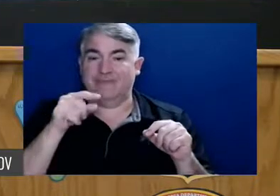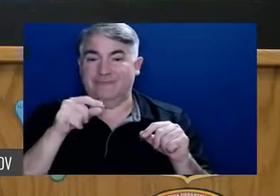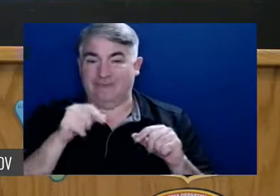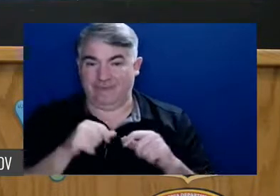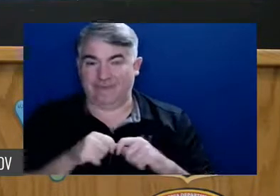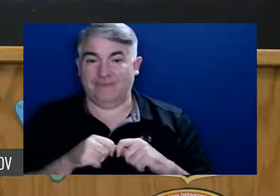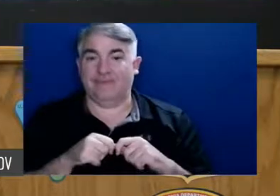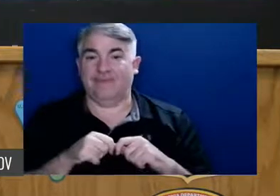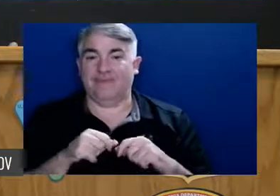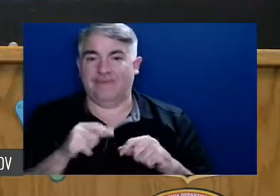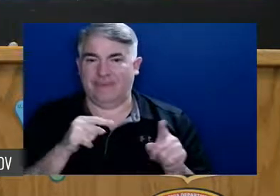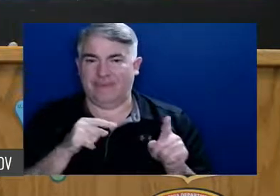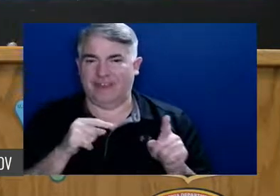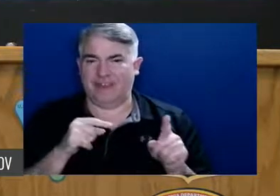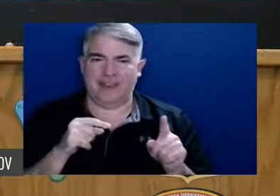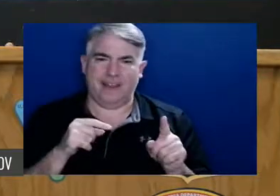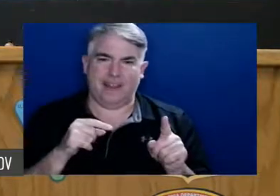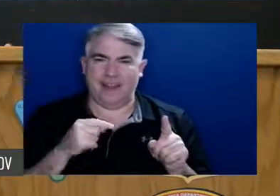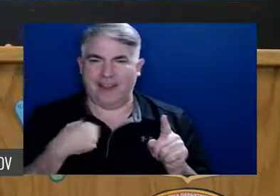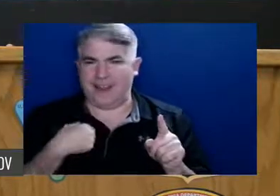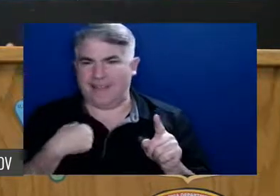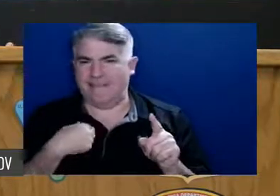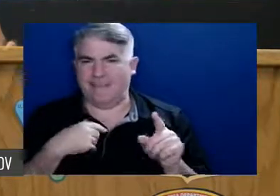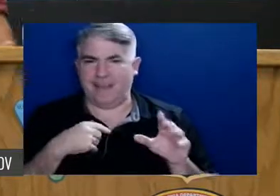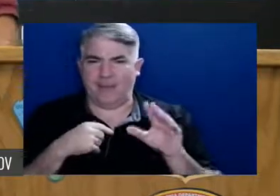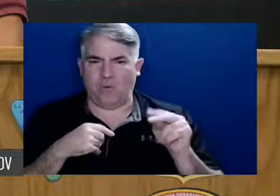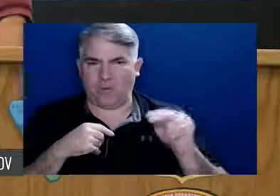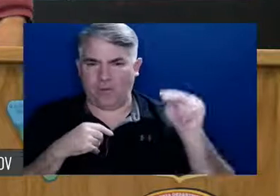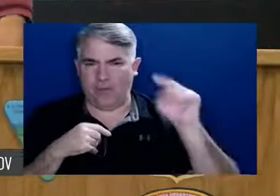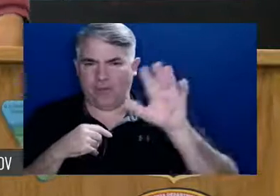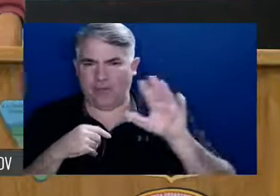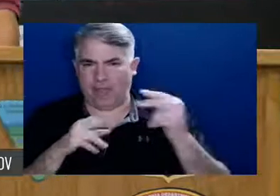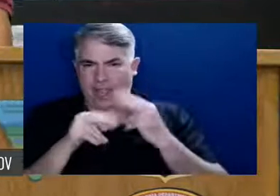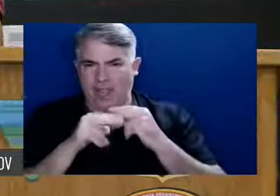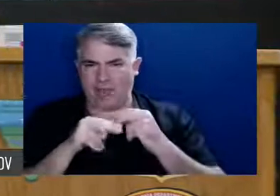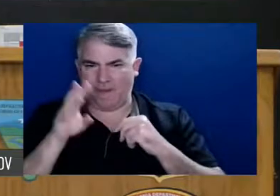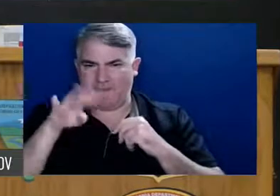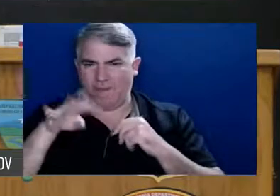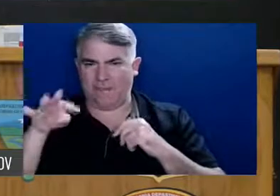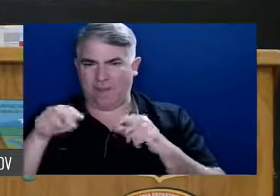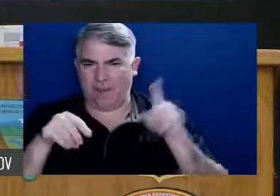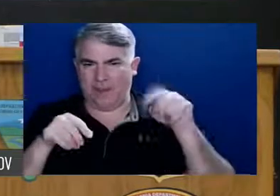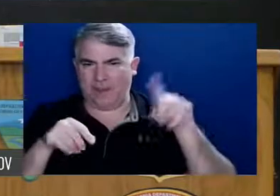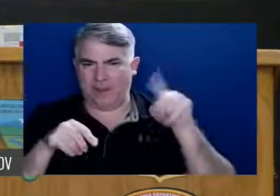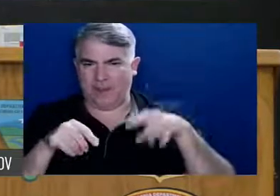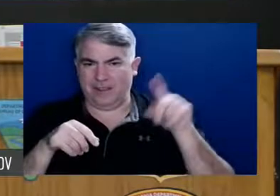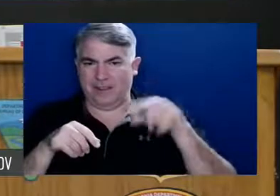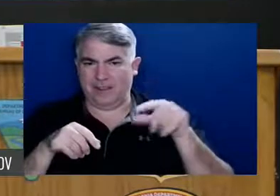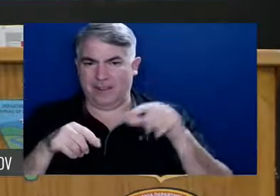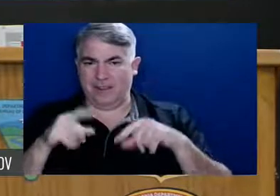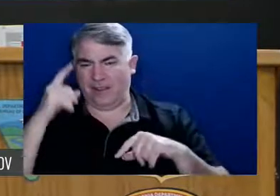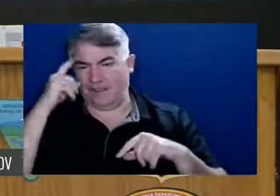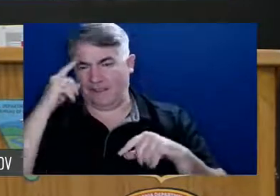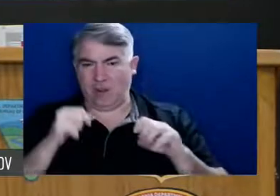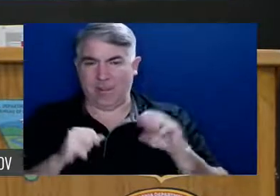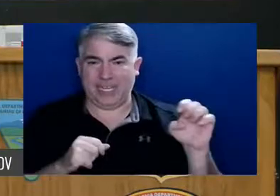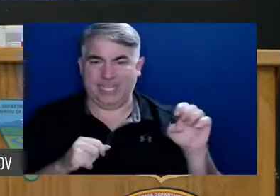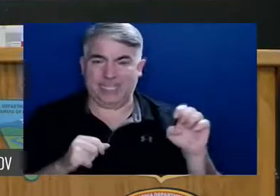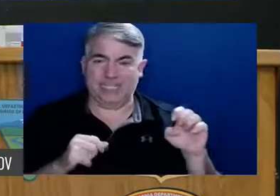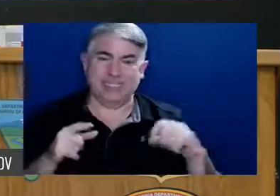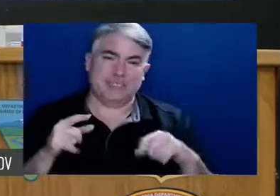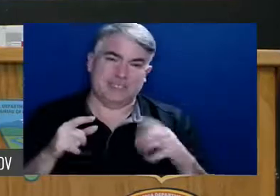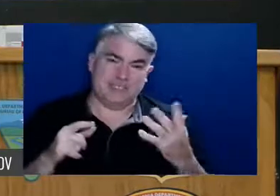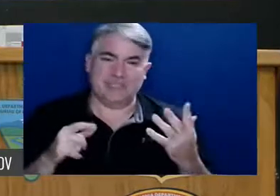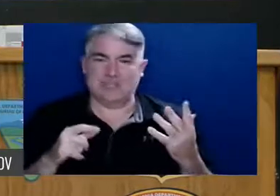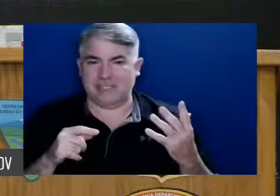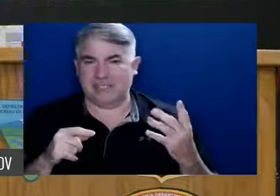Highway 44. For the east zone, a lot of our concerns are really starting to drop off as we continue to hold all the